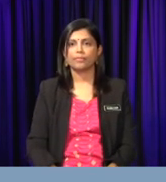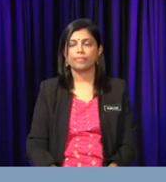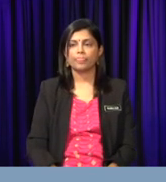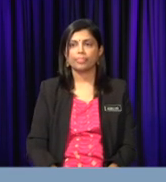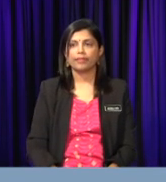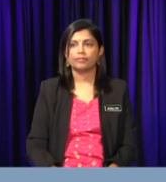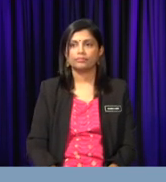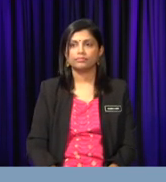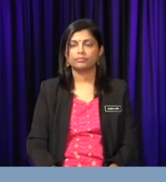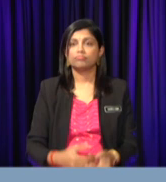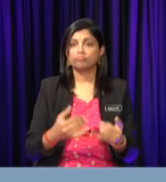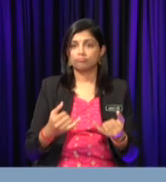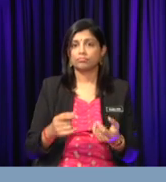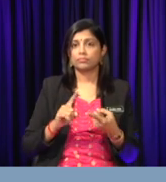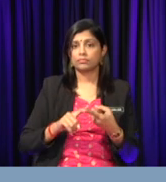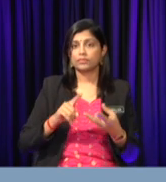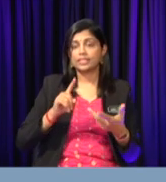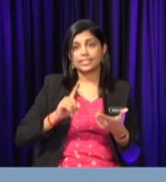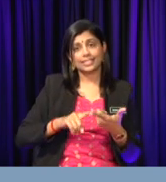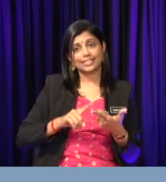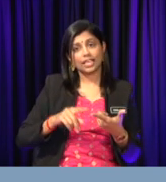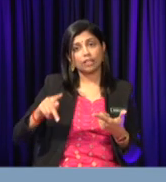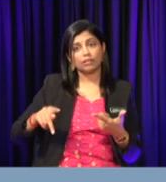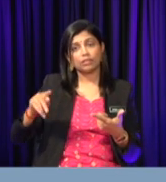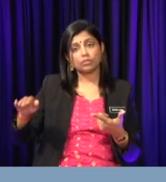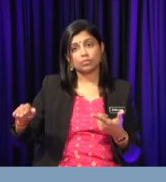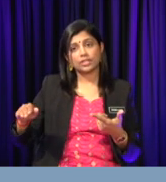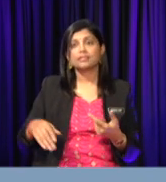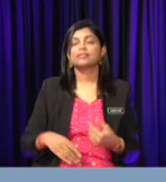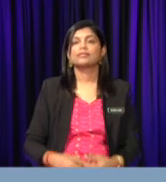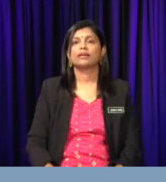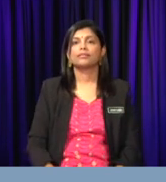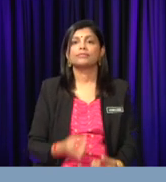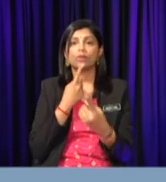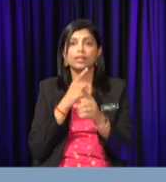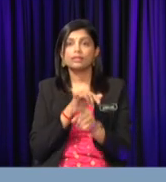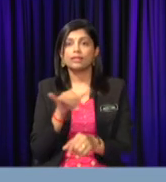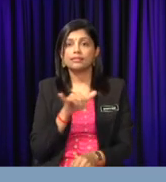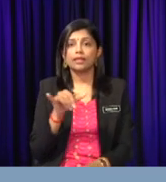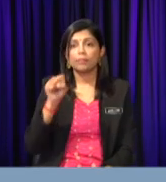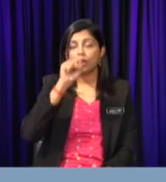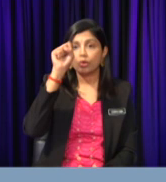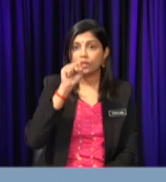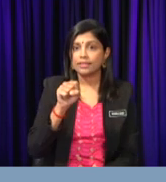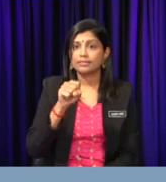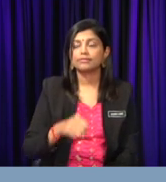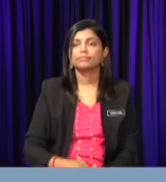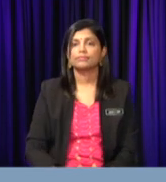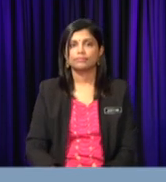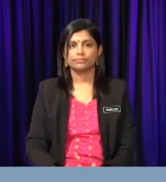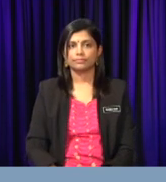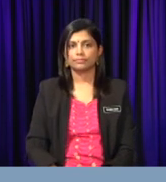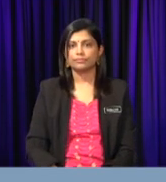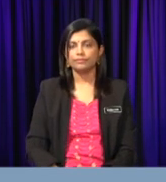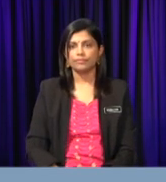candidate A. Candidate B, what about you? In what ways does advertising on social media influence people's